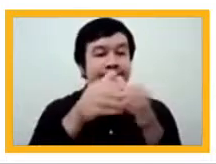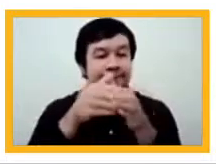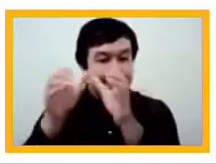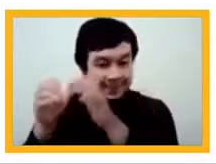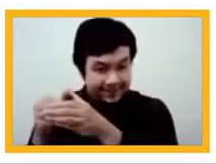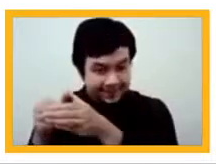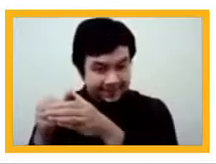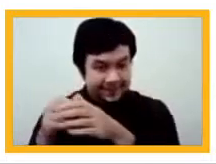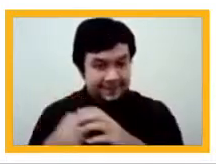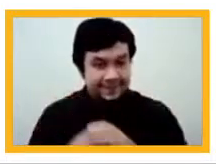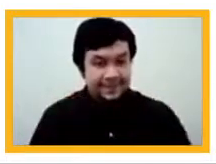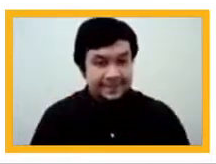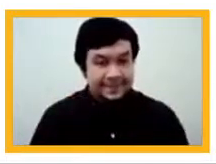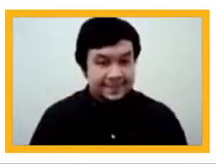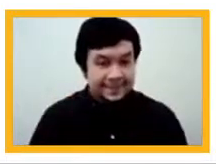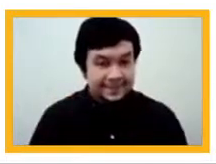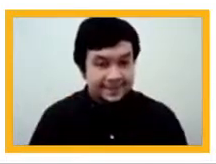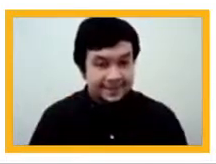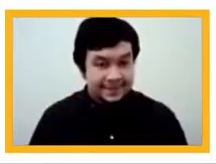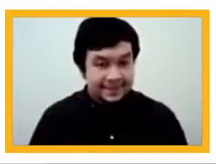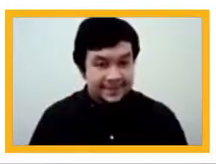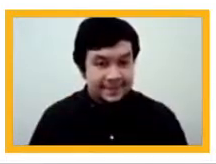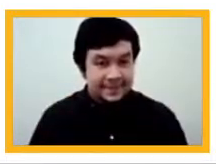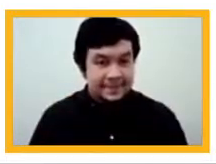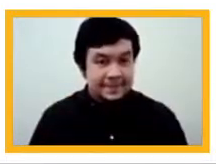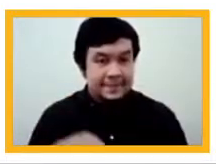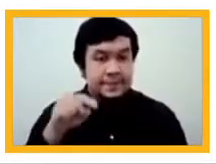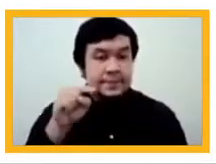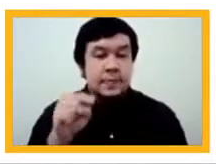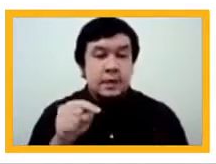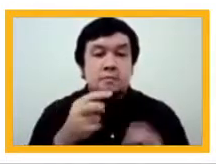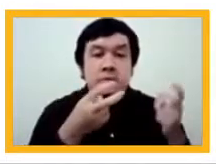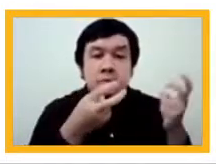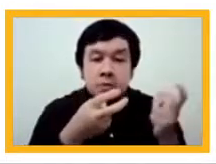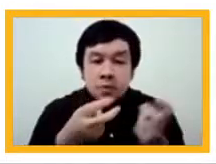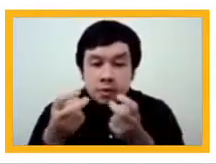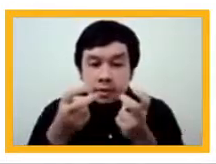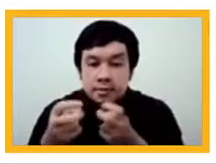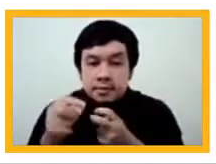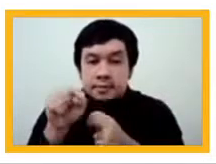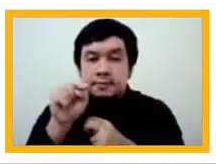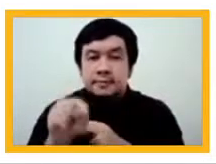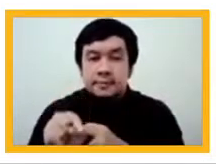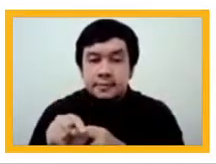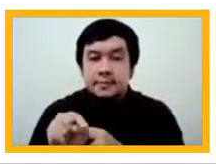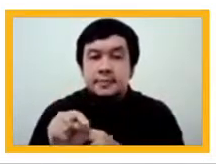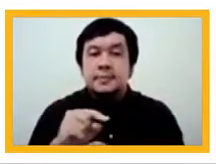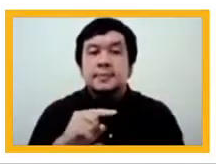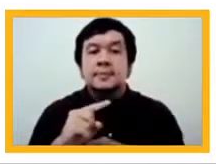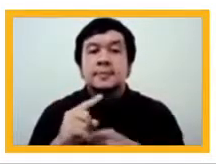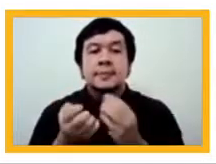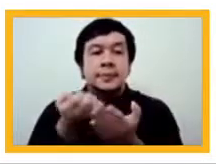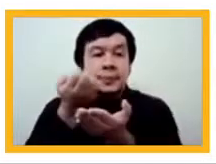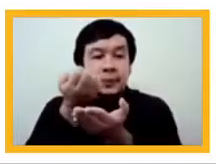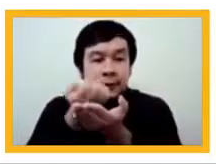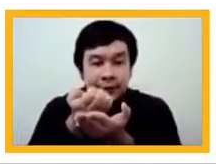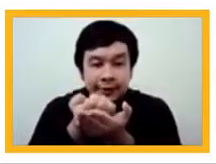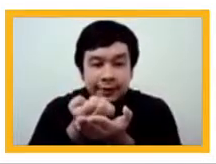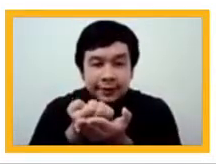economy, and software plus contents, and software plus bio, etc. And also,